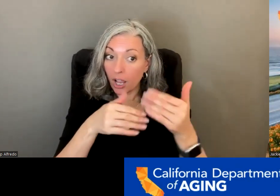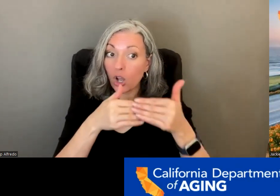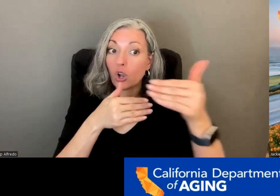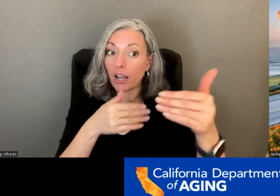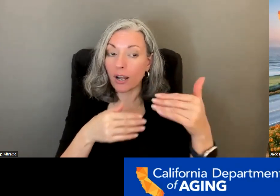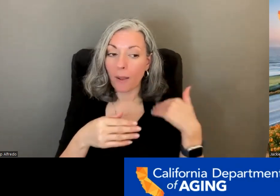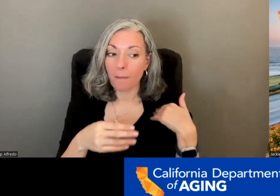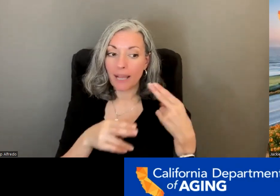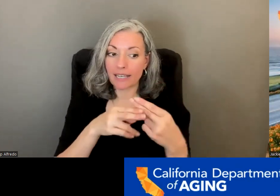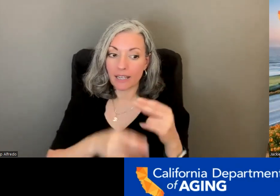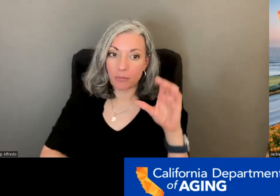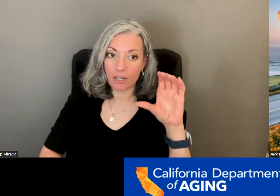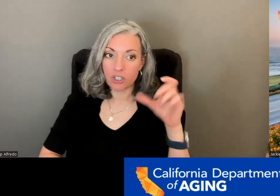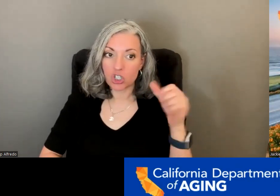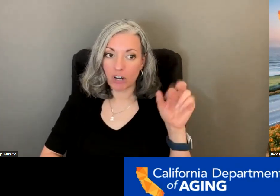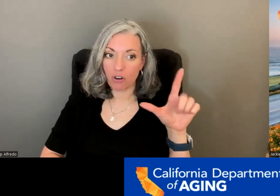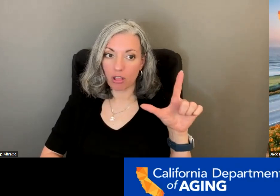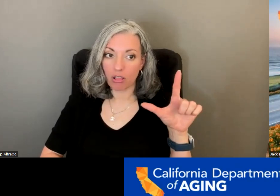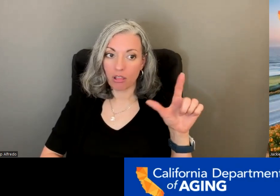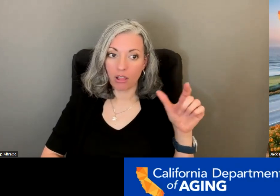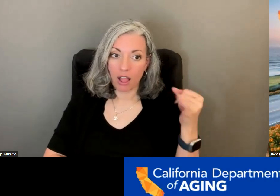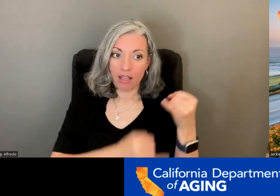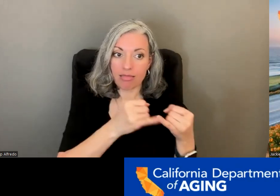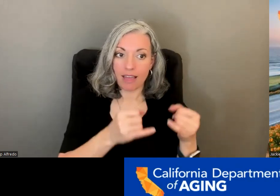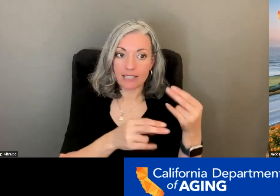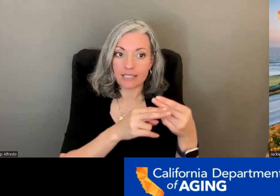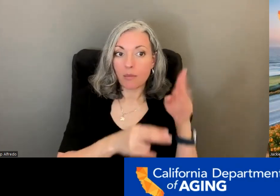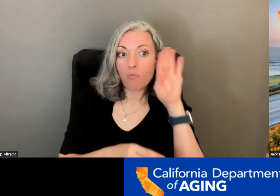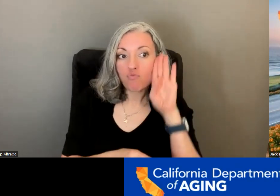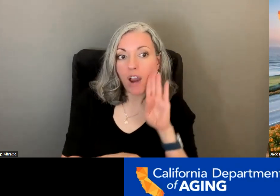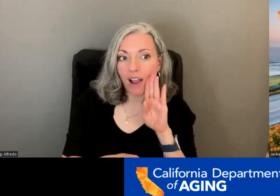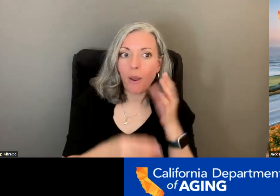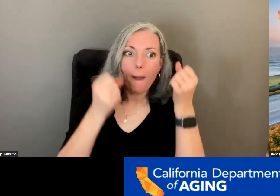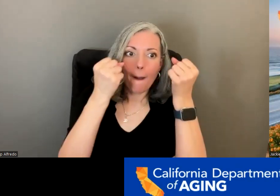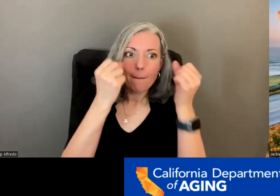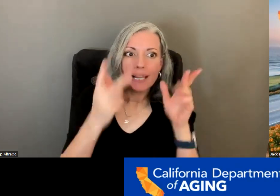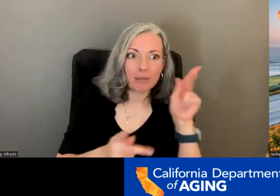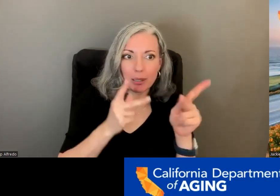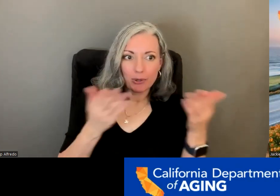Cheryl Brown, and it's good to see so many people on today. I